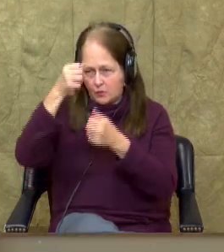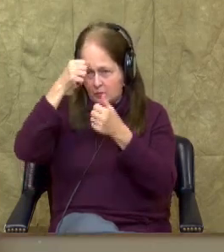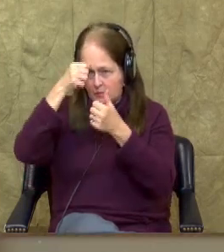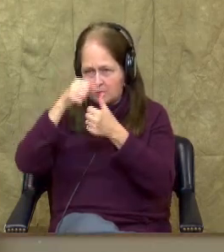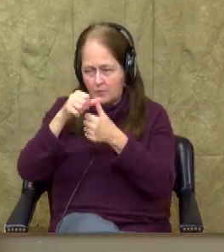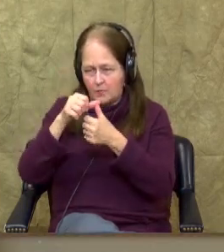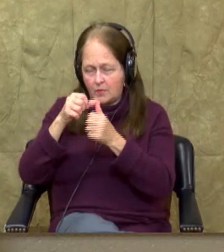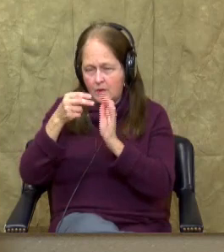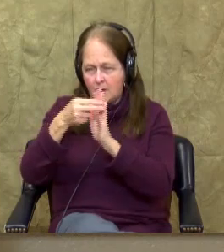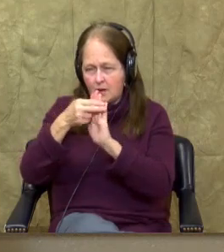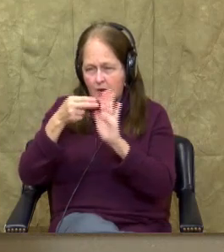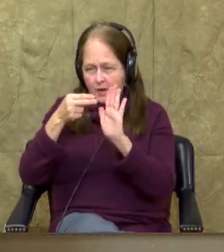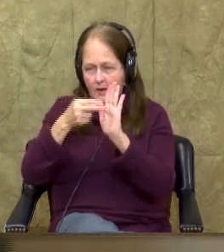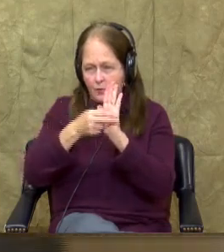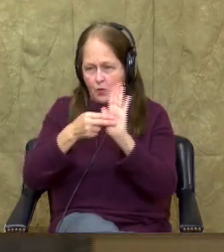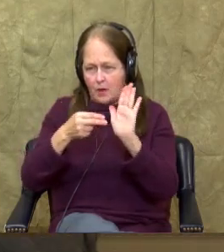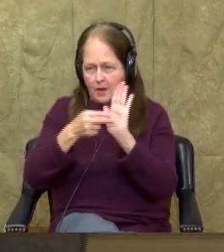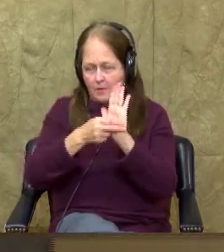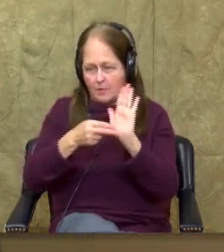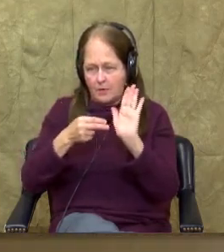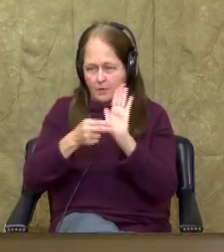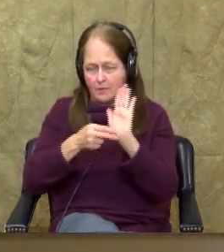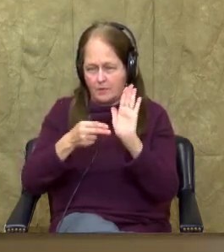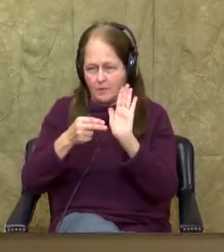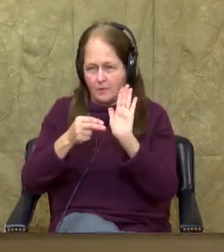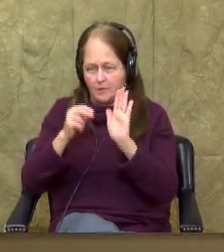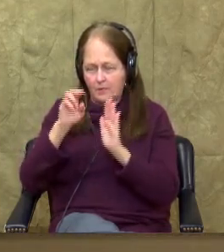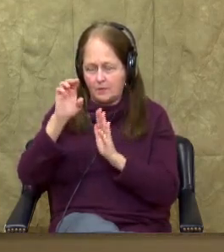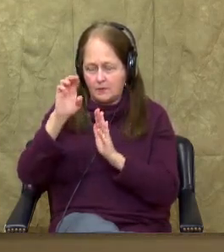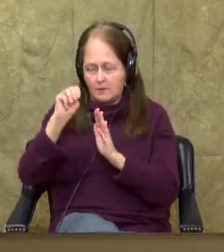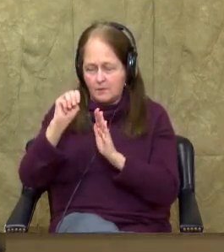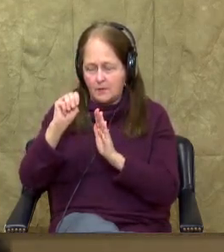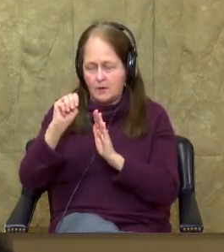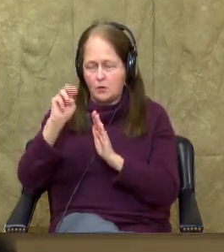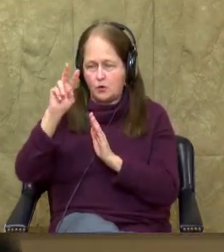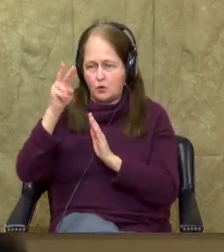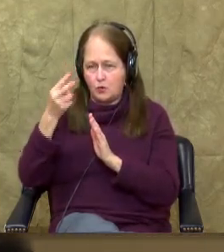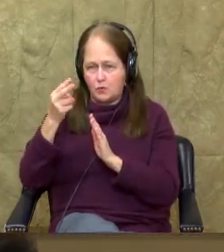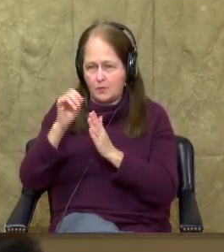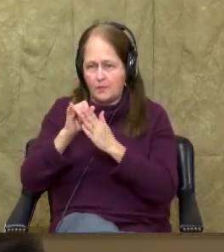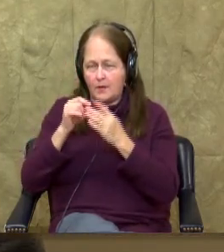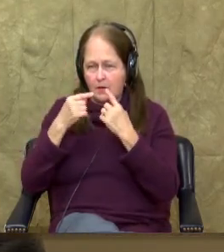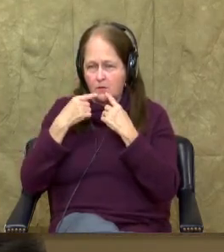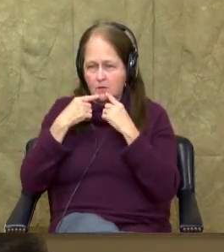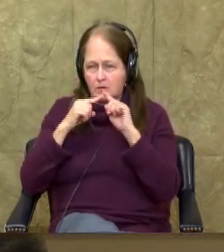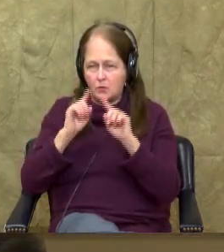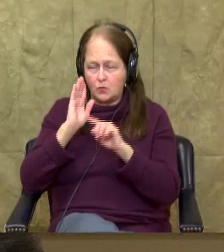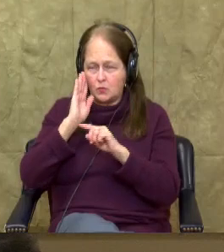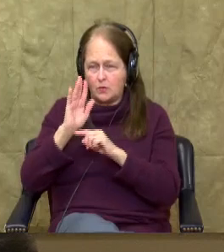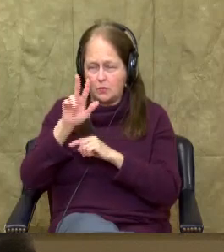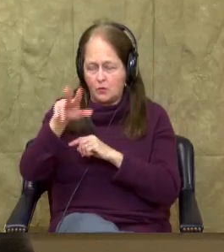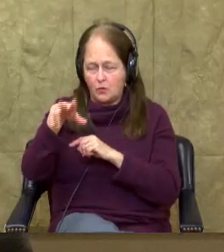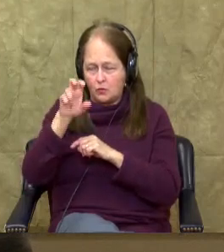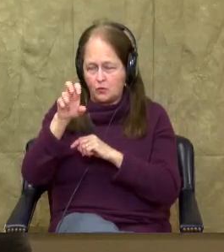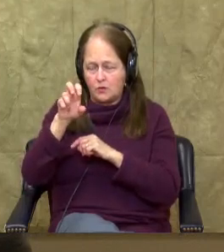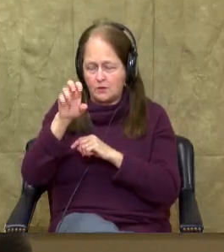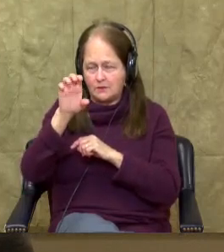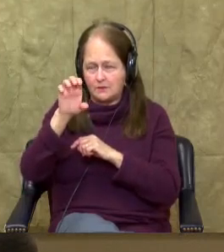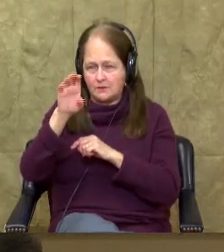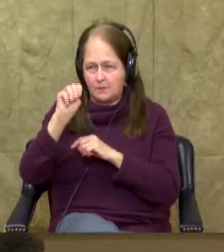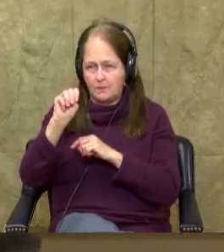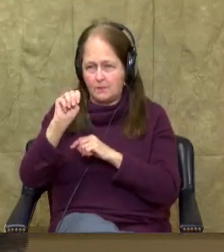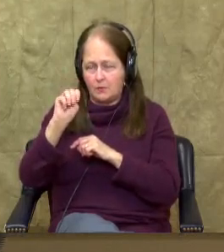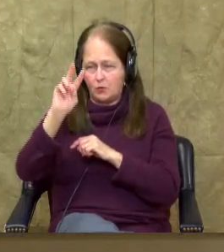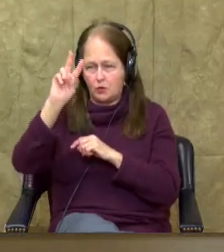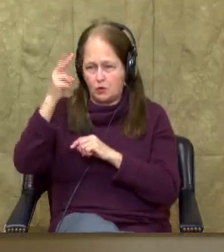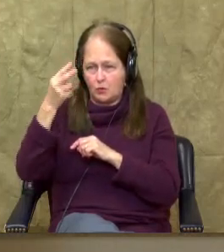to label your items, centimeters cubed. So the answer to this problem would be 300 centimeters